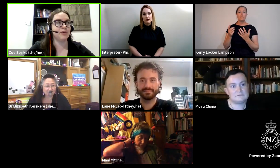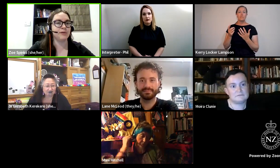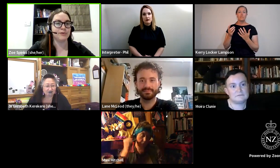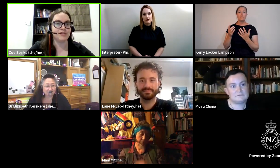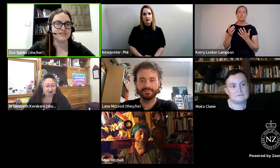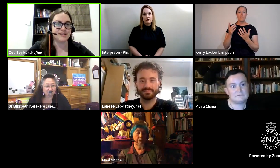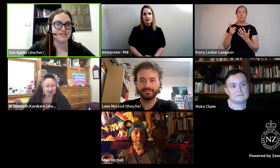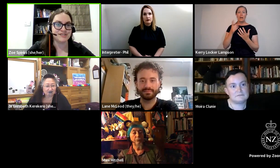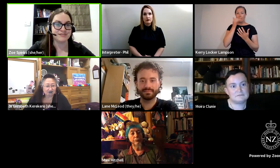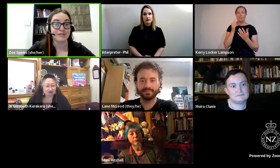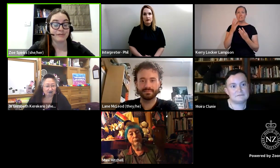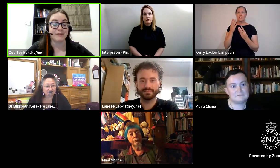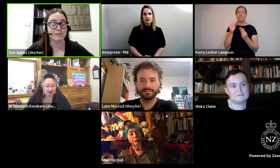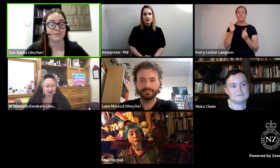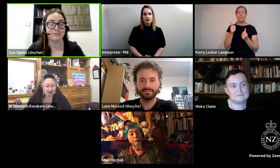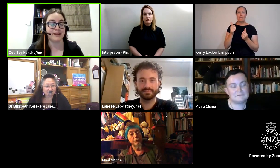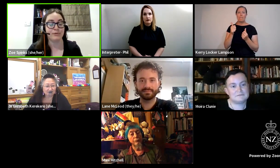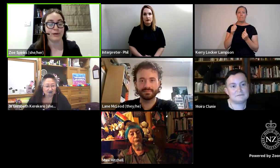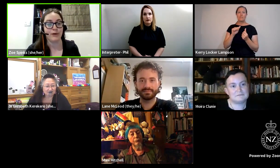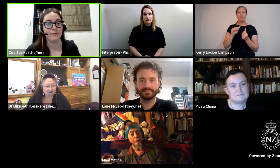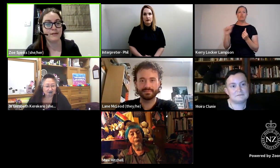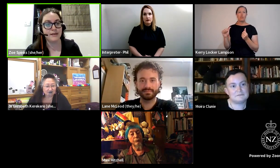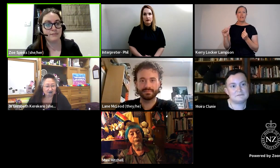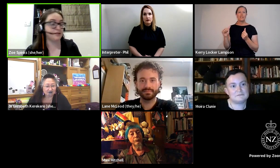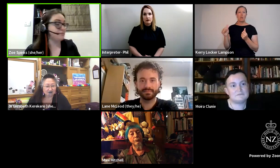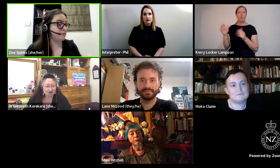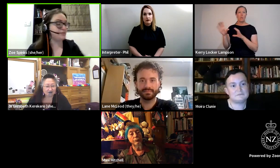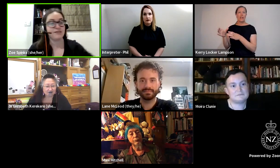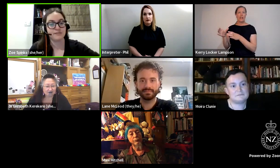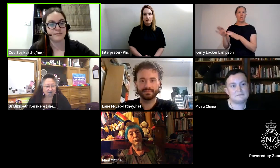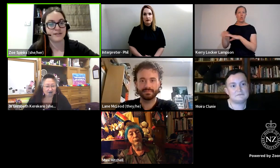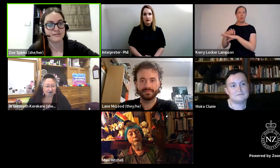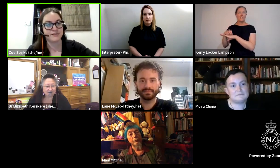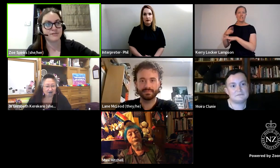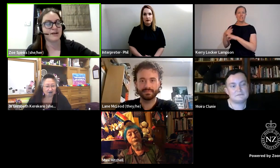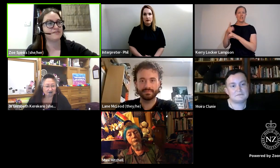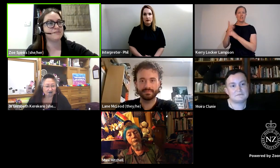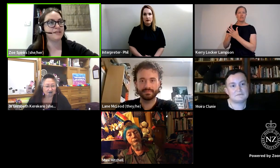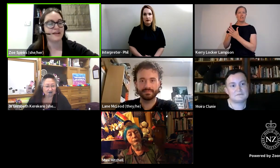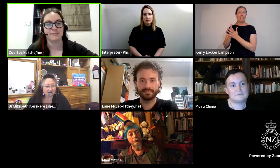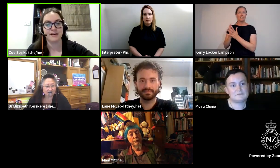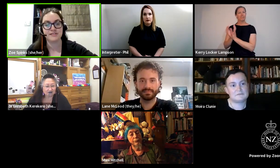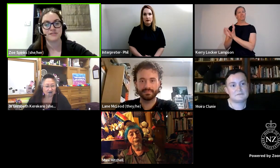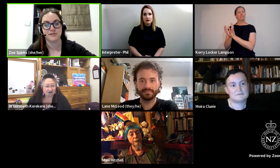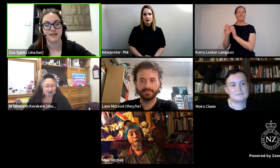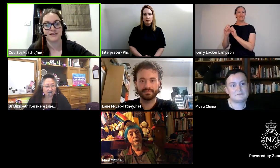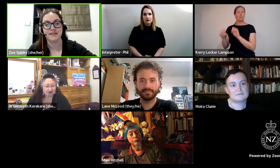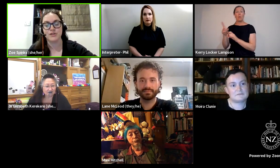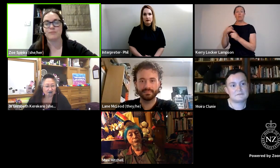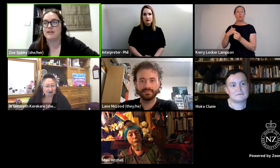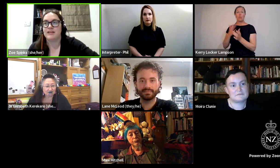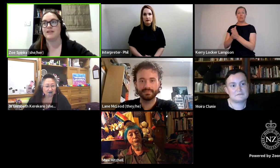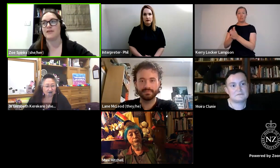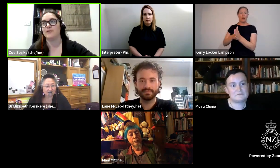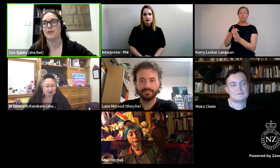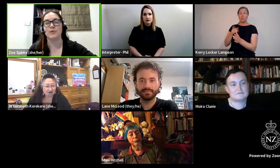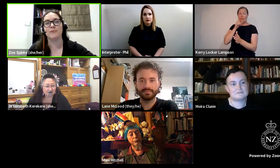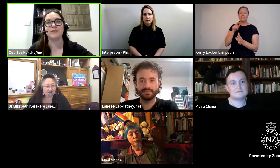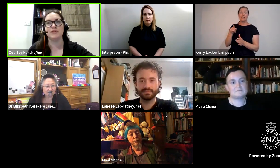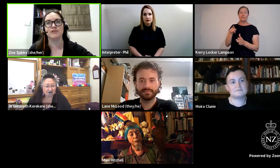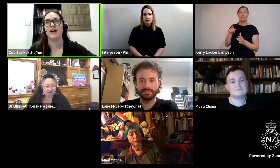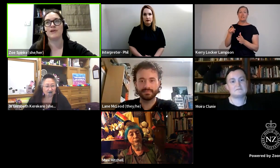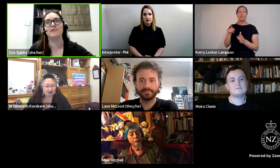unfortunately, some of the right-wing organizations and right-wing people play it quite well, but it doesn't mean we don't have to be lagging behind. So yeah, you can be, you know,